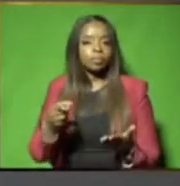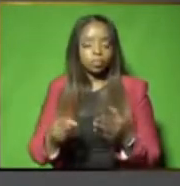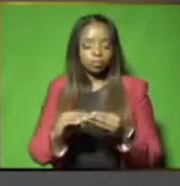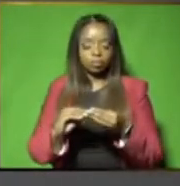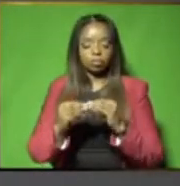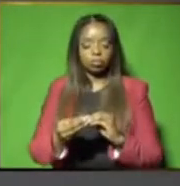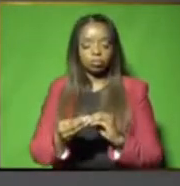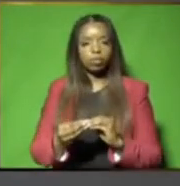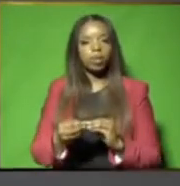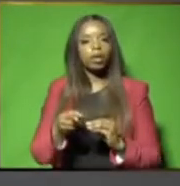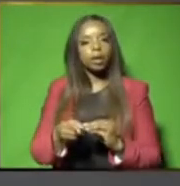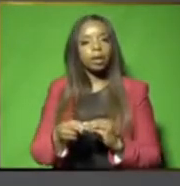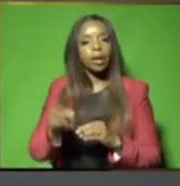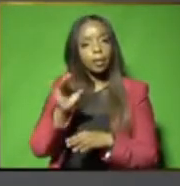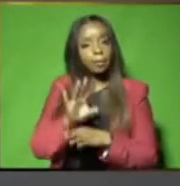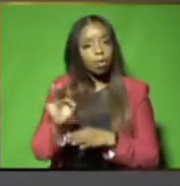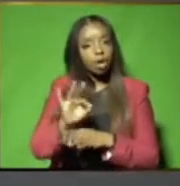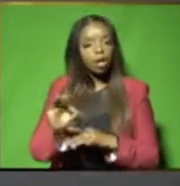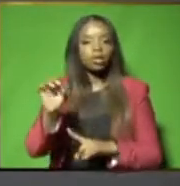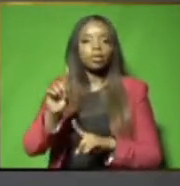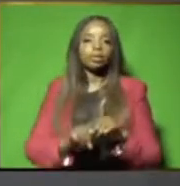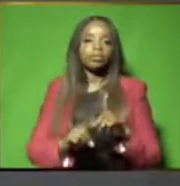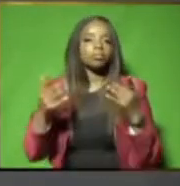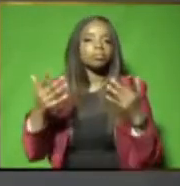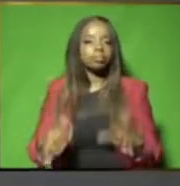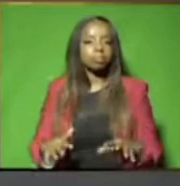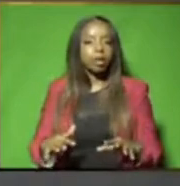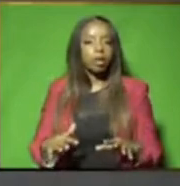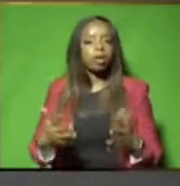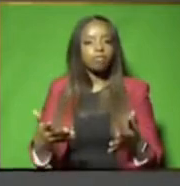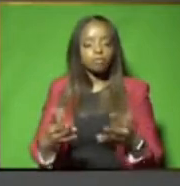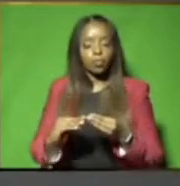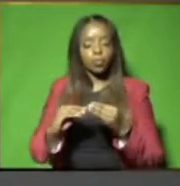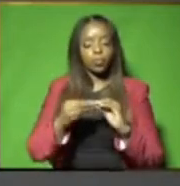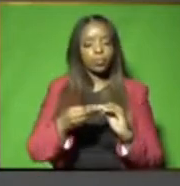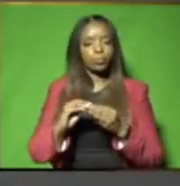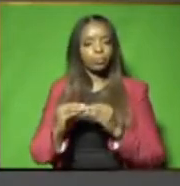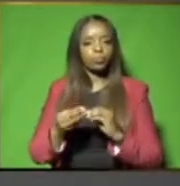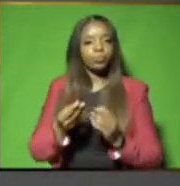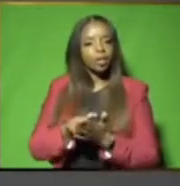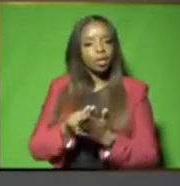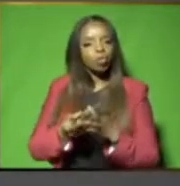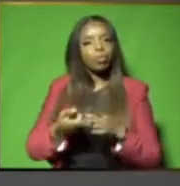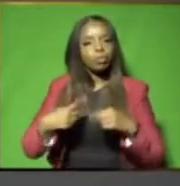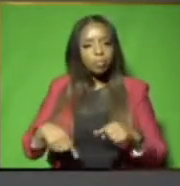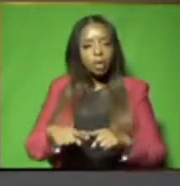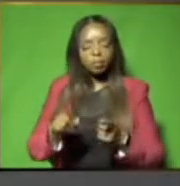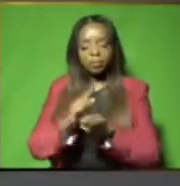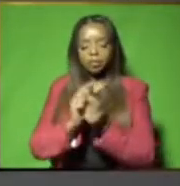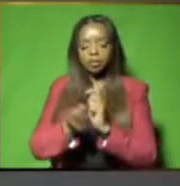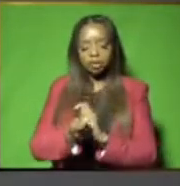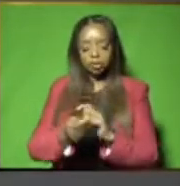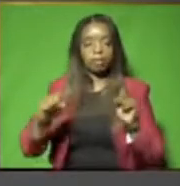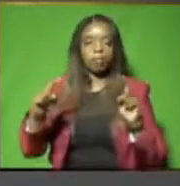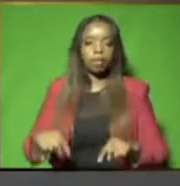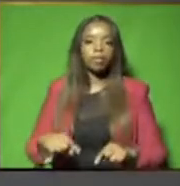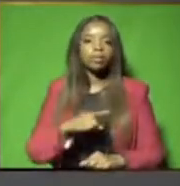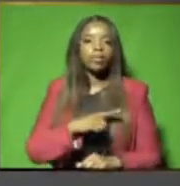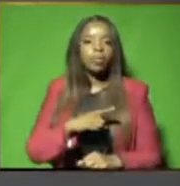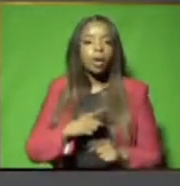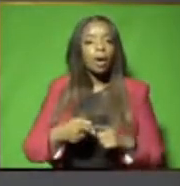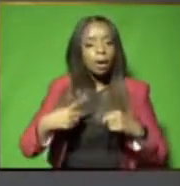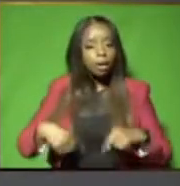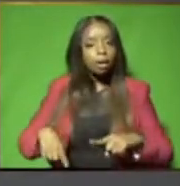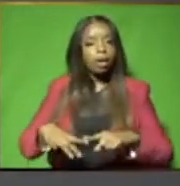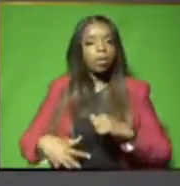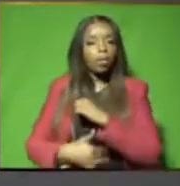Plan, which has failed to reconstruct our economy, should be changed to the Renaissance Plan, because our nation